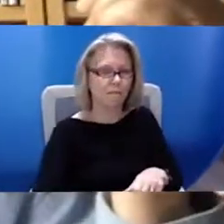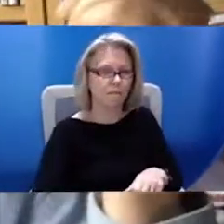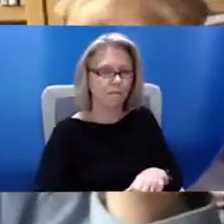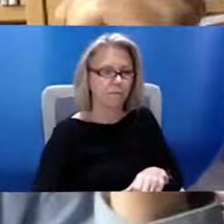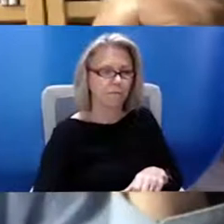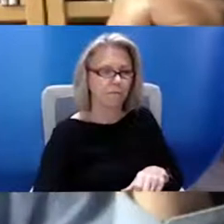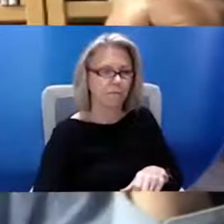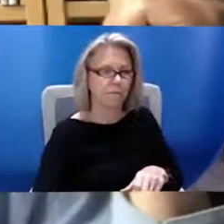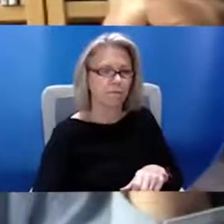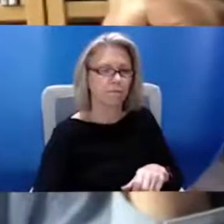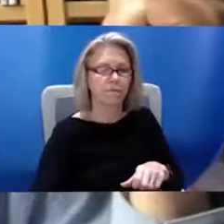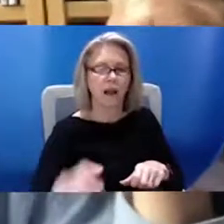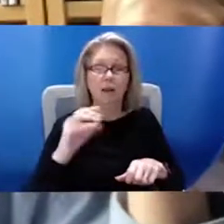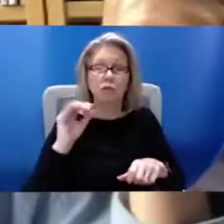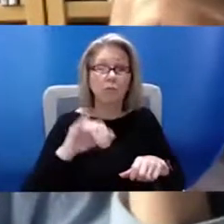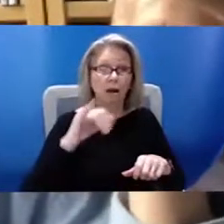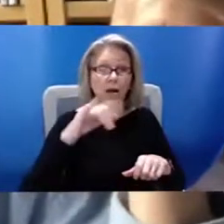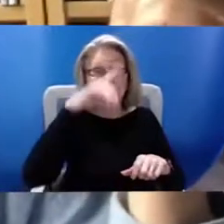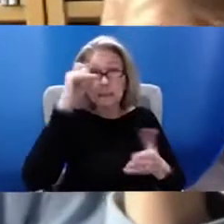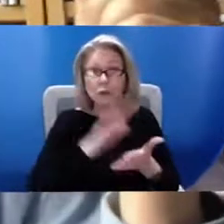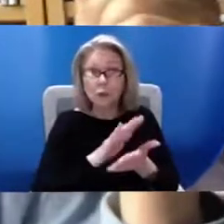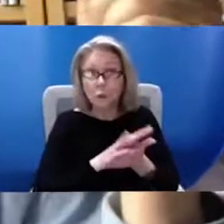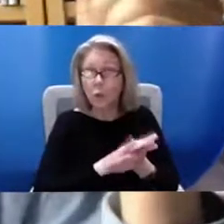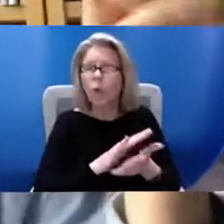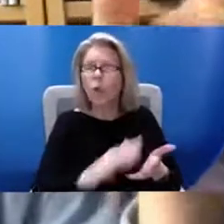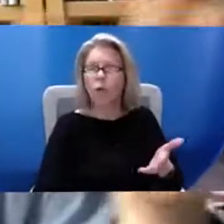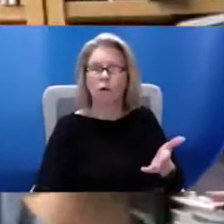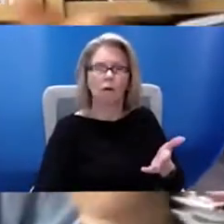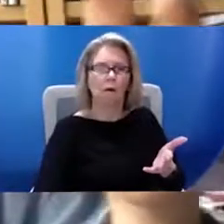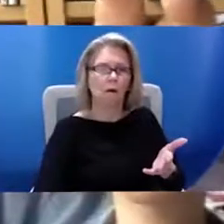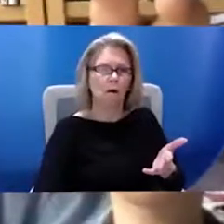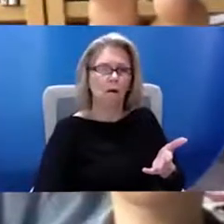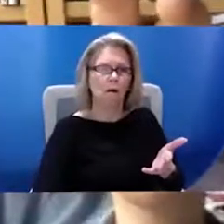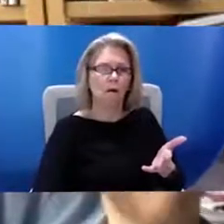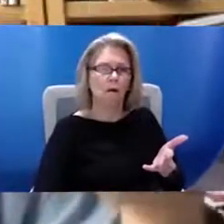enslavement. And the Decolonial Summer School has been a place where,